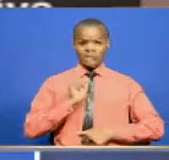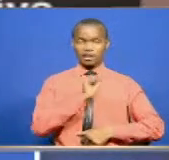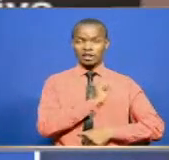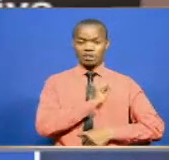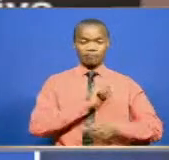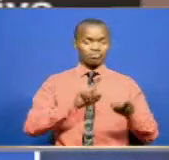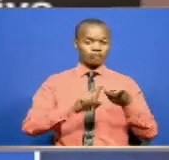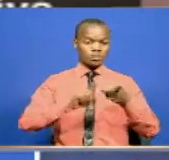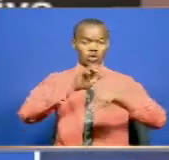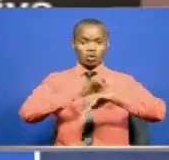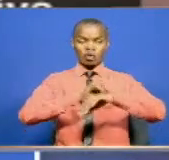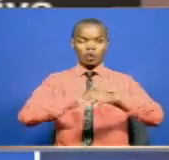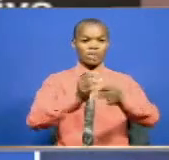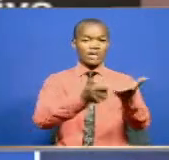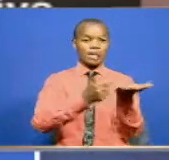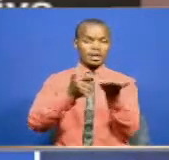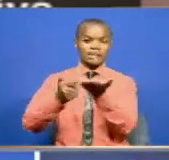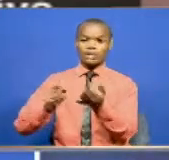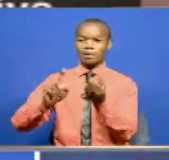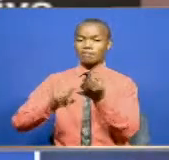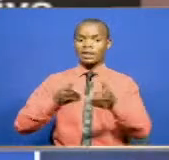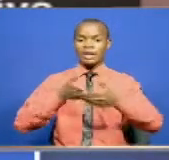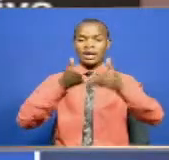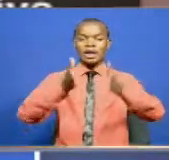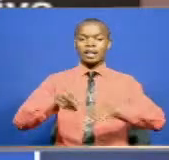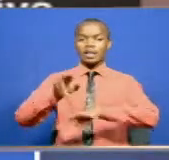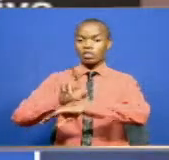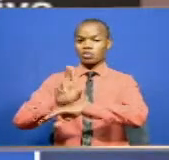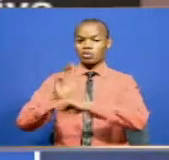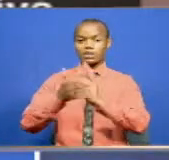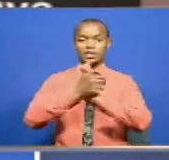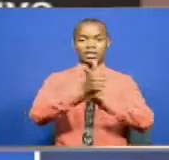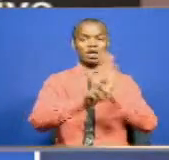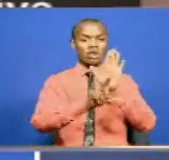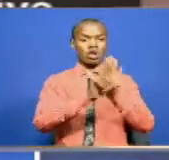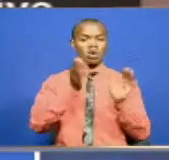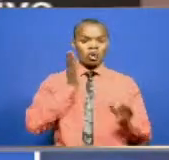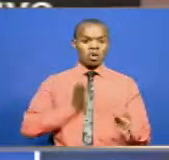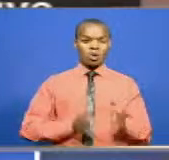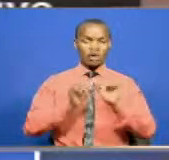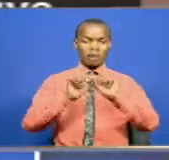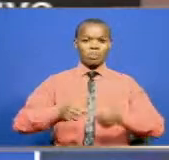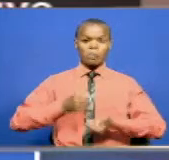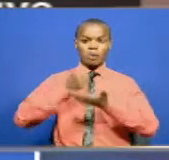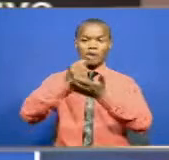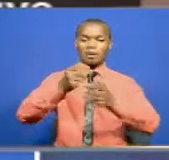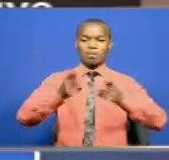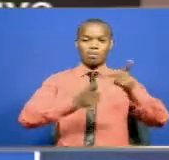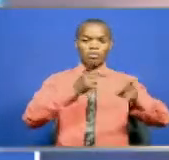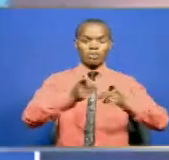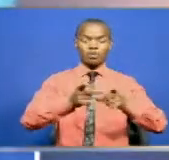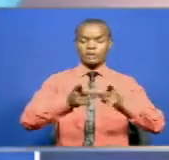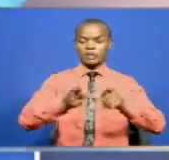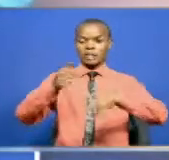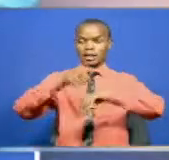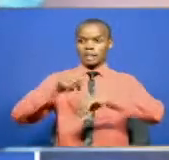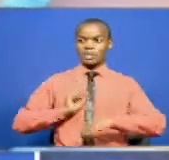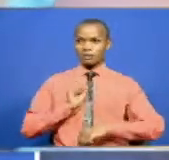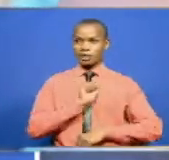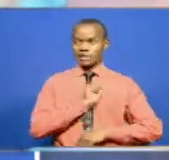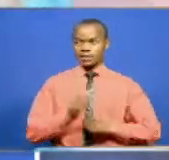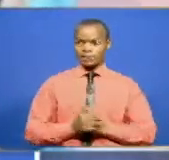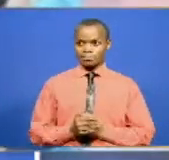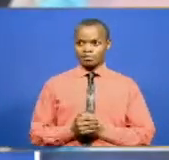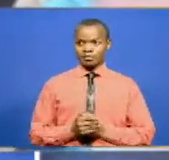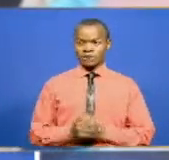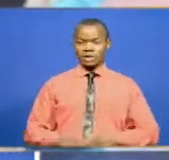and progressive leader who used his skills as a lawyer to enrich legislative processes in the Senate. On his